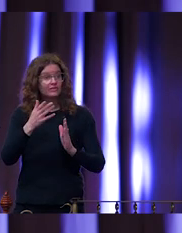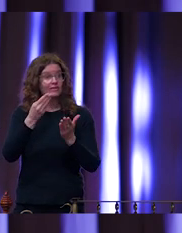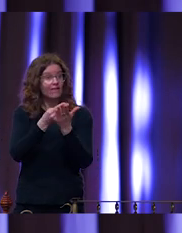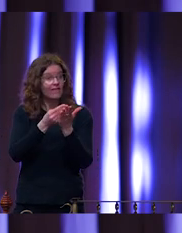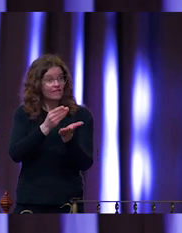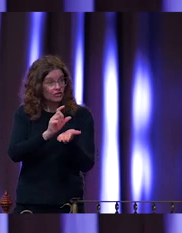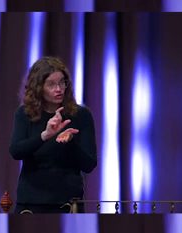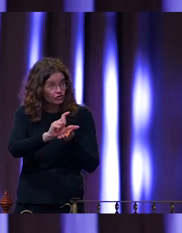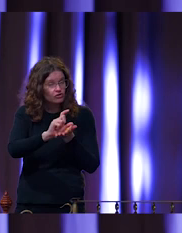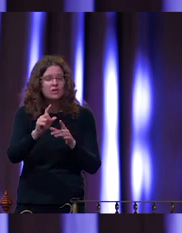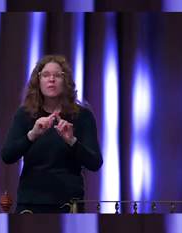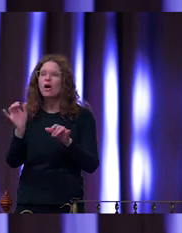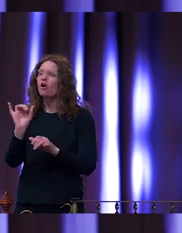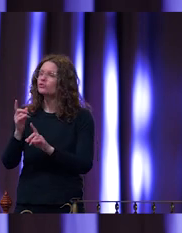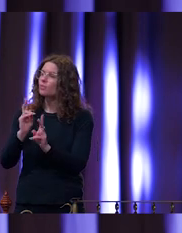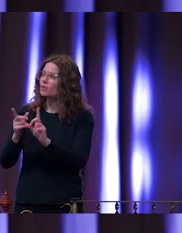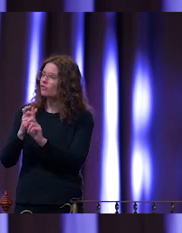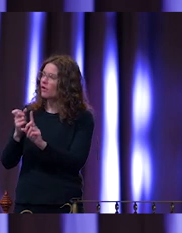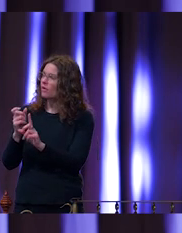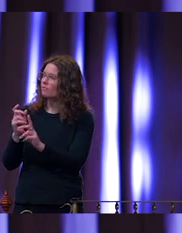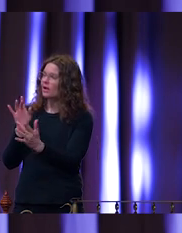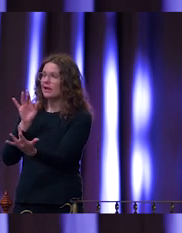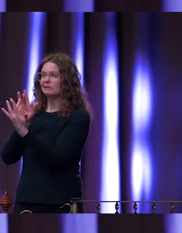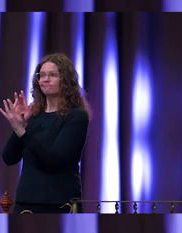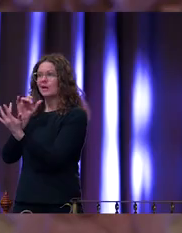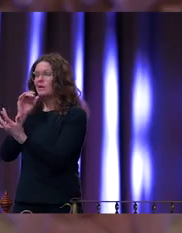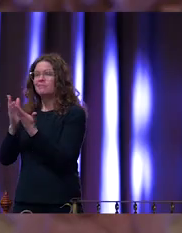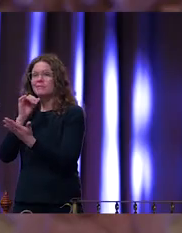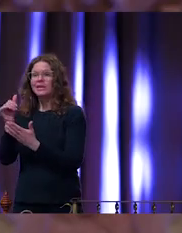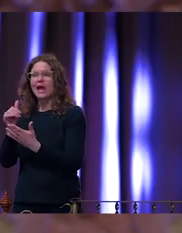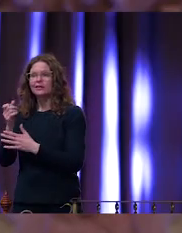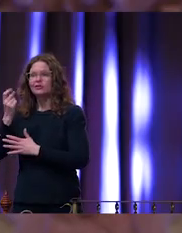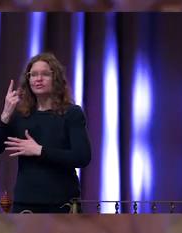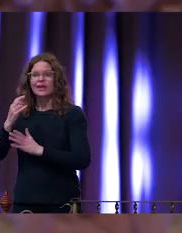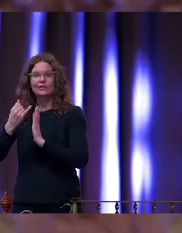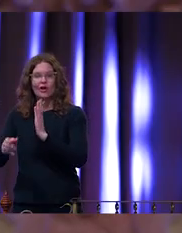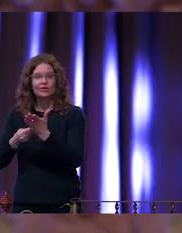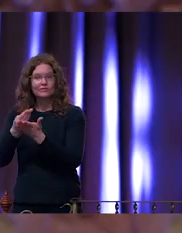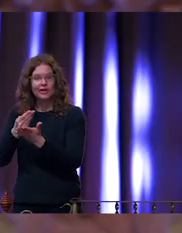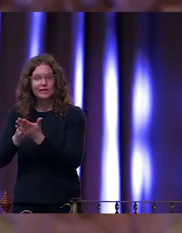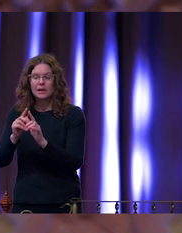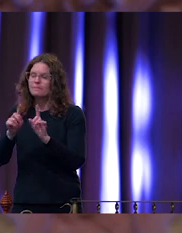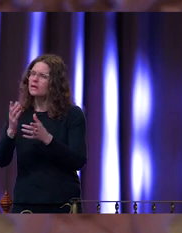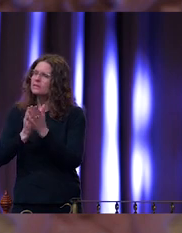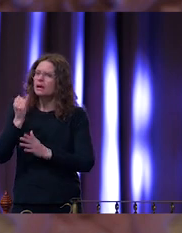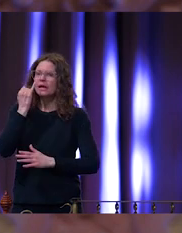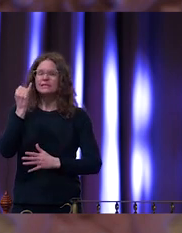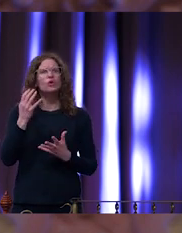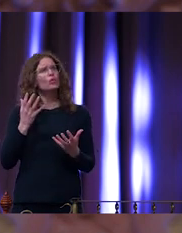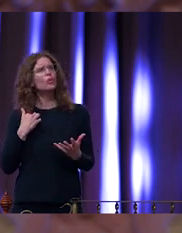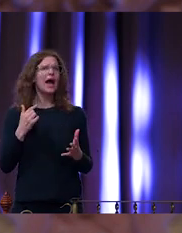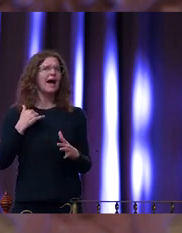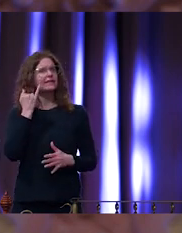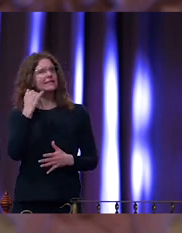gets calls from folks who might not be in the arts funding lane, but they get an idea of something they want to do.